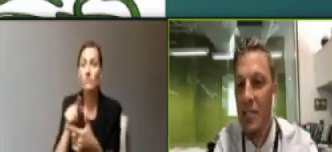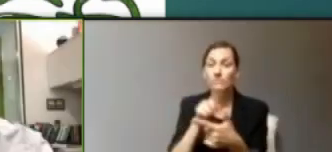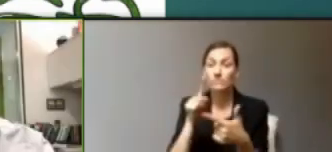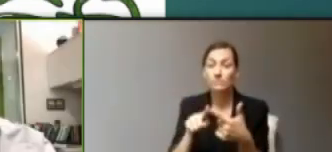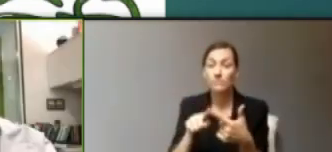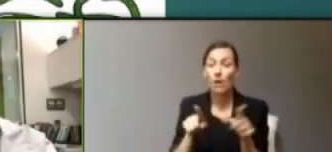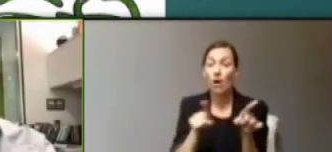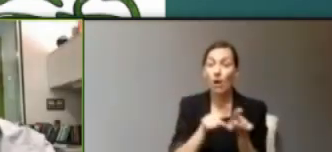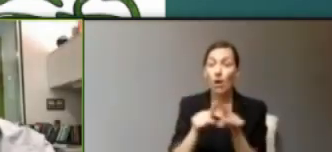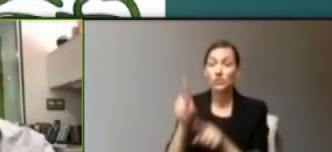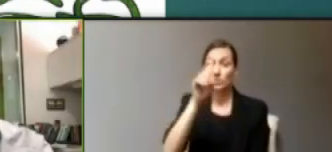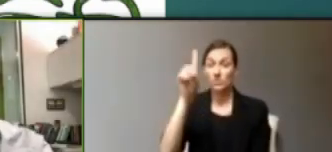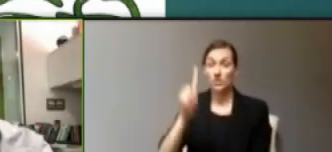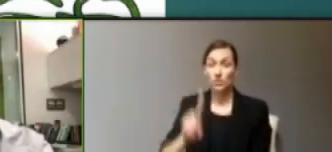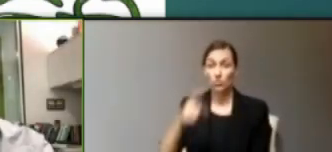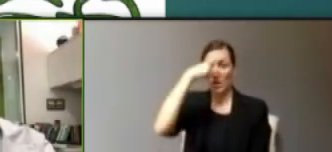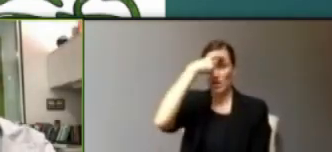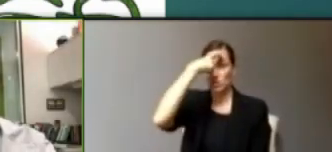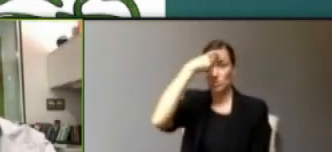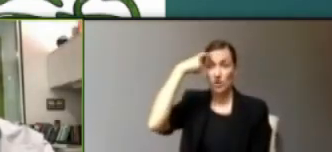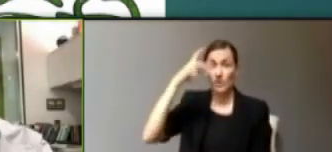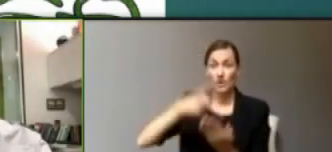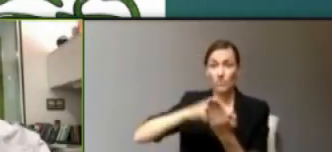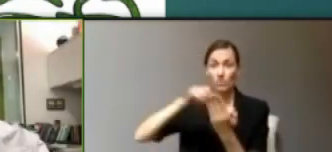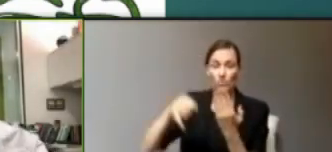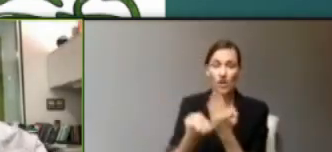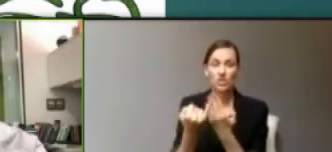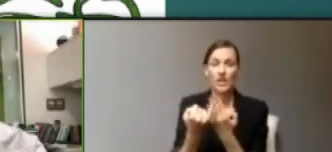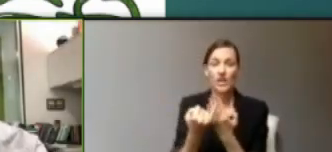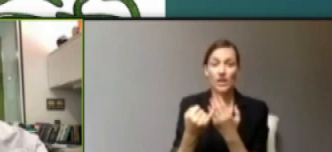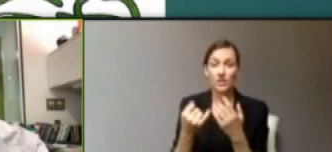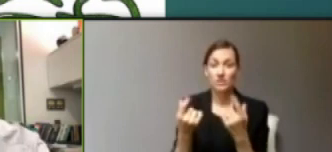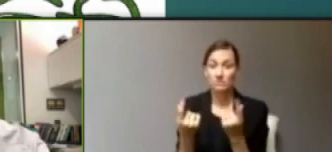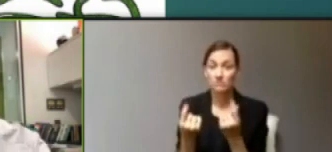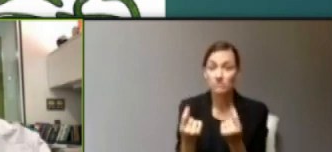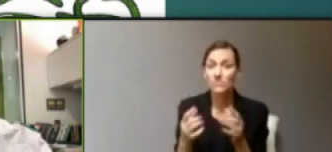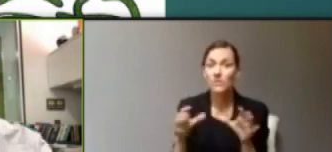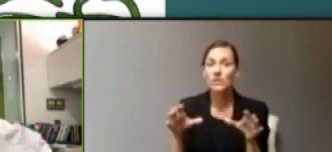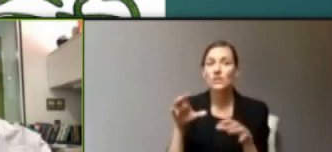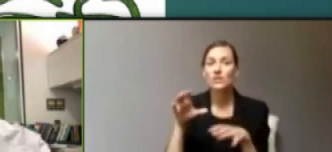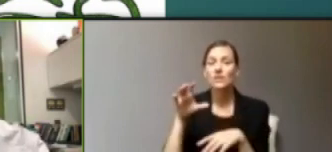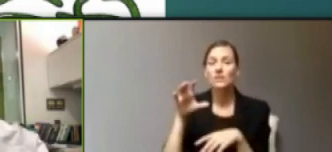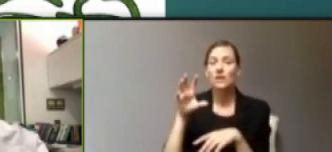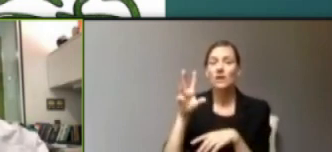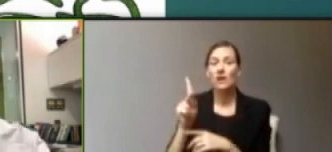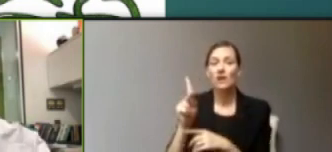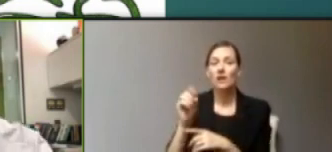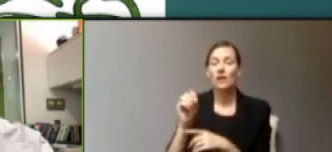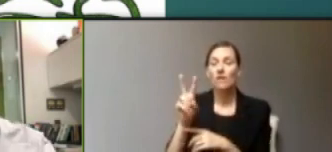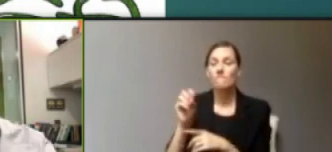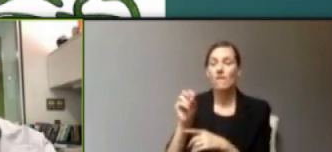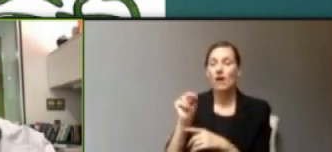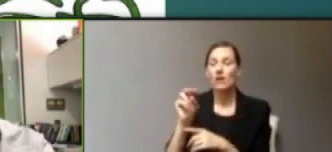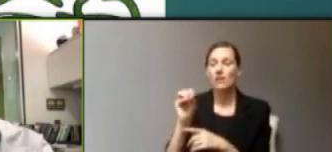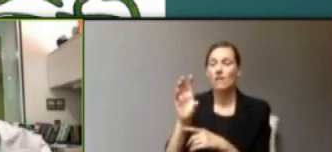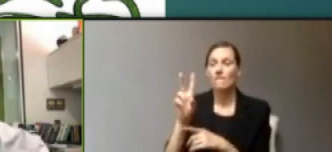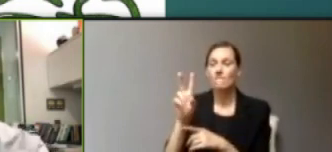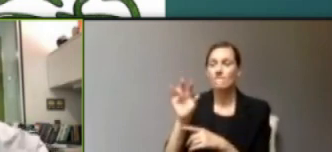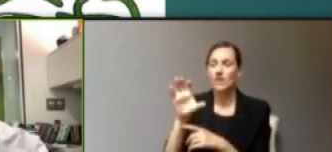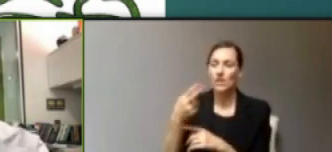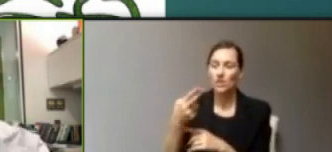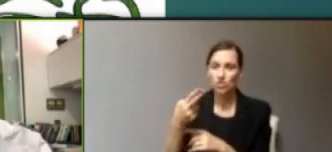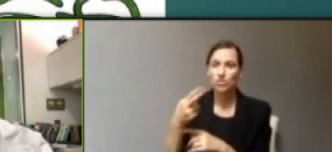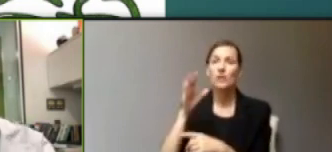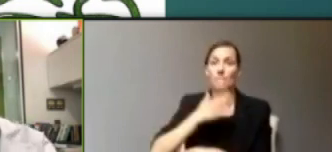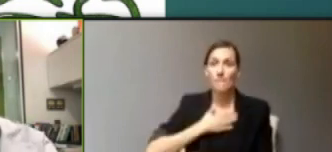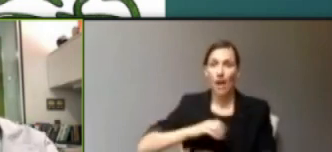Trauma Project, which is headed by Dr. Tanya Jovanovic, who is a longtime collaborator of mine. And